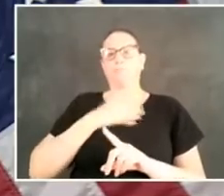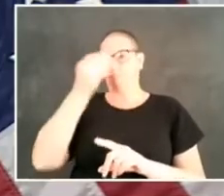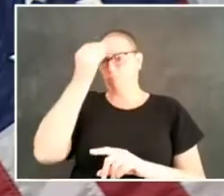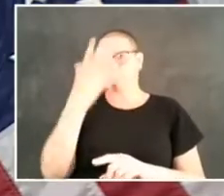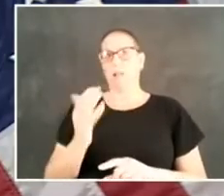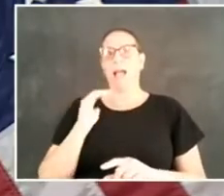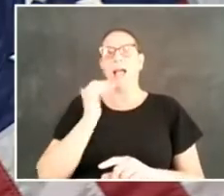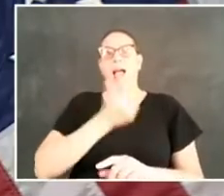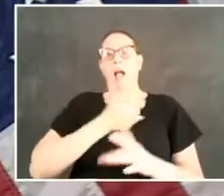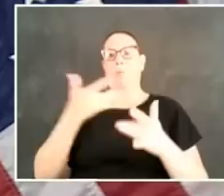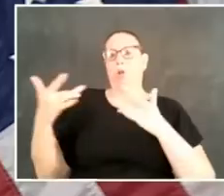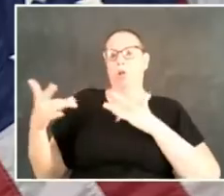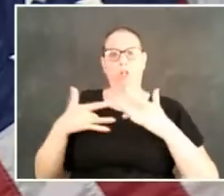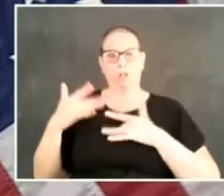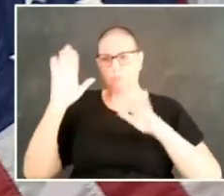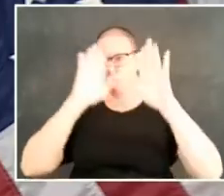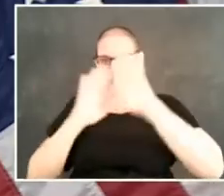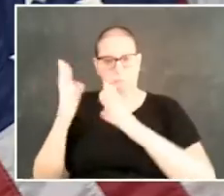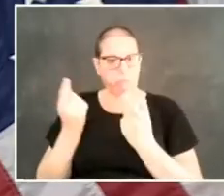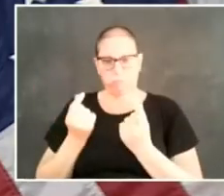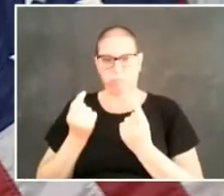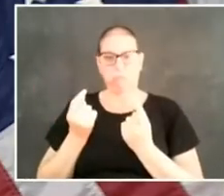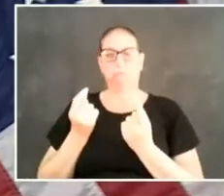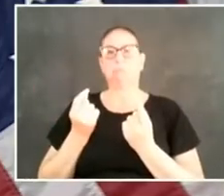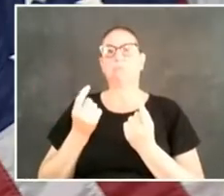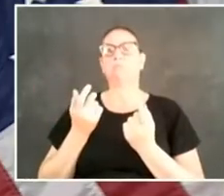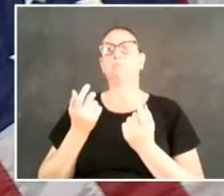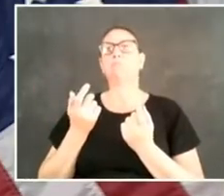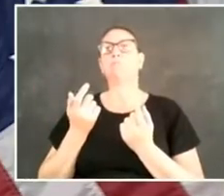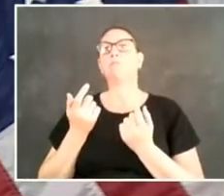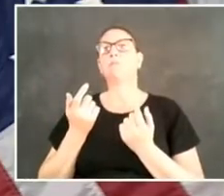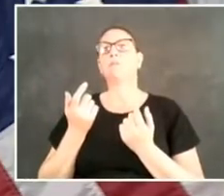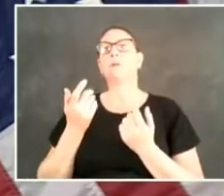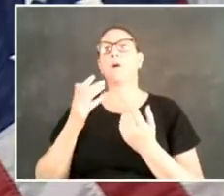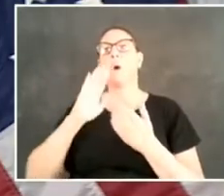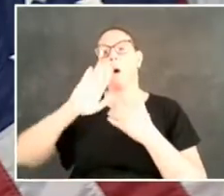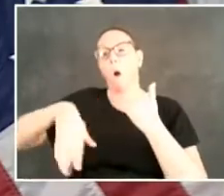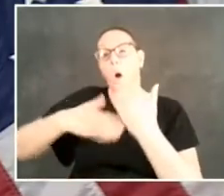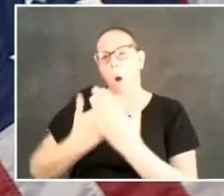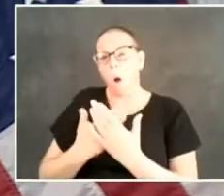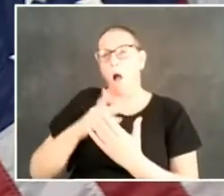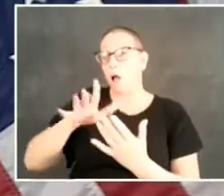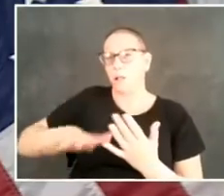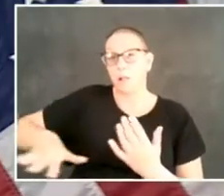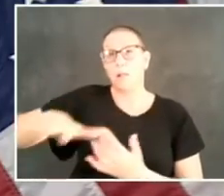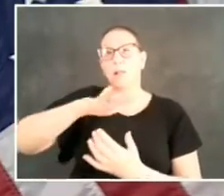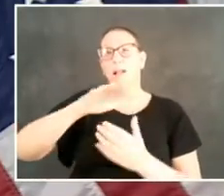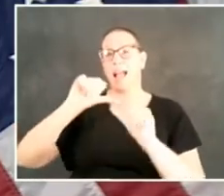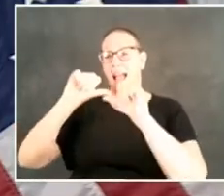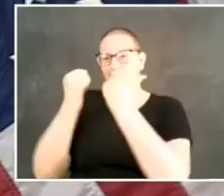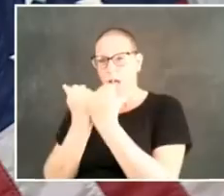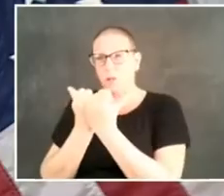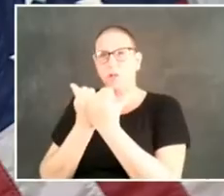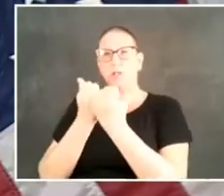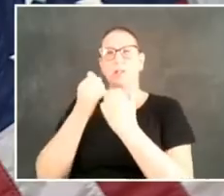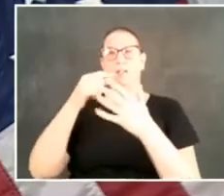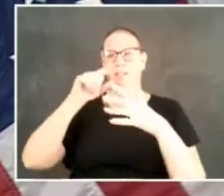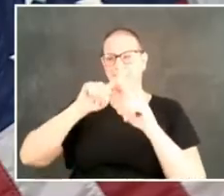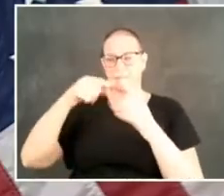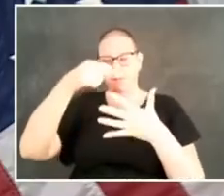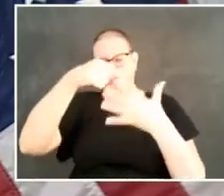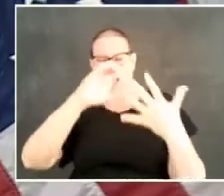ago was that all of the agencies we depended on for enforcement, starting with NYPD, were